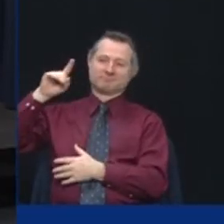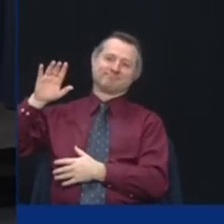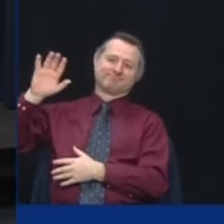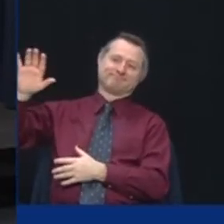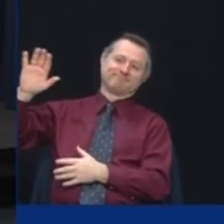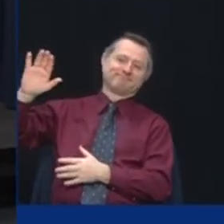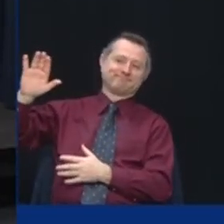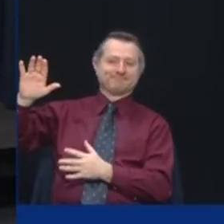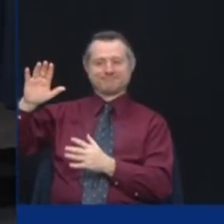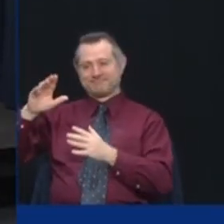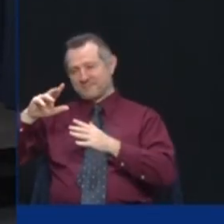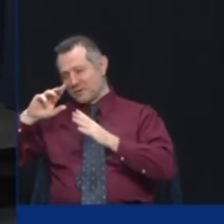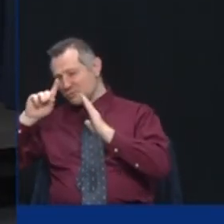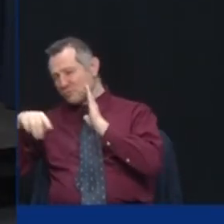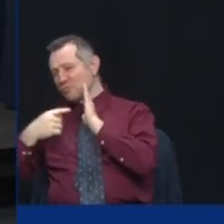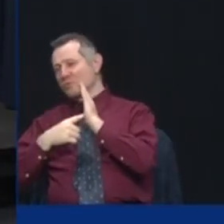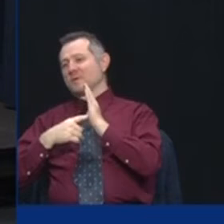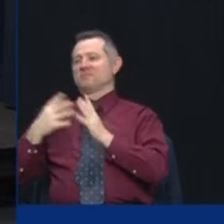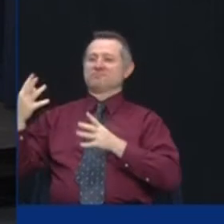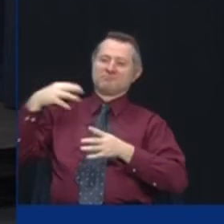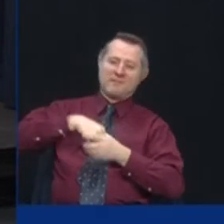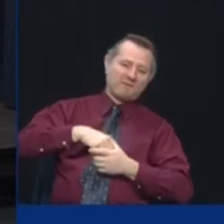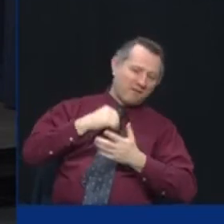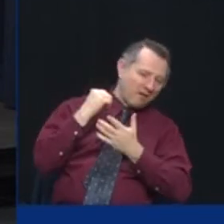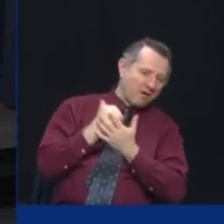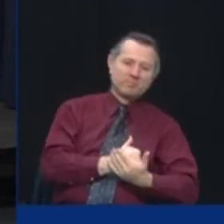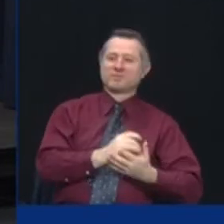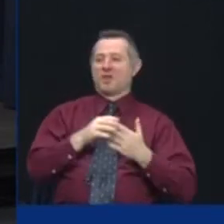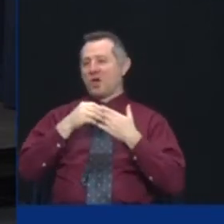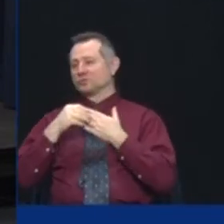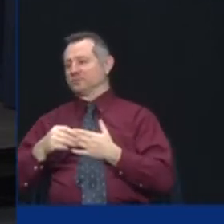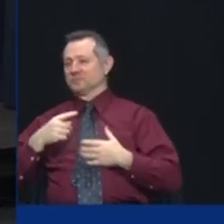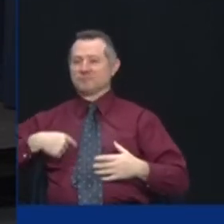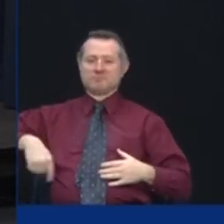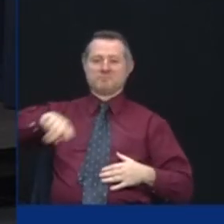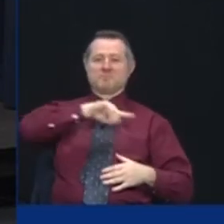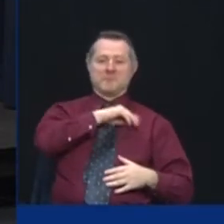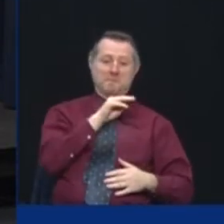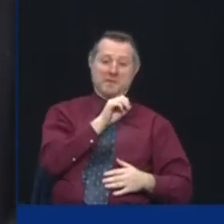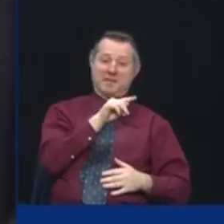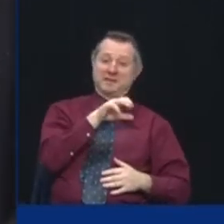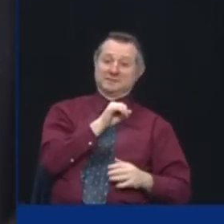your role in this, and on behalf of all Mets fans,